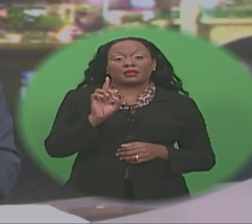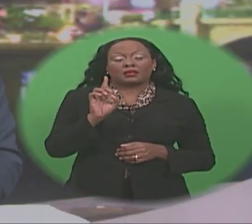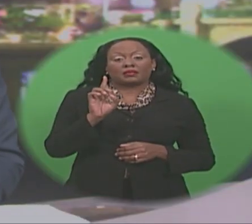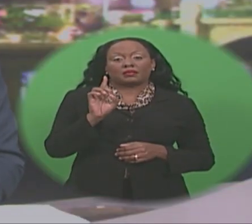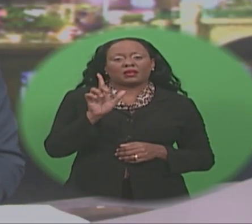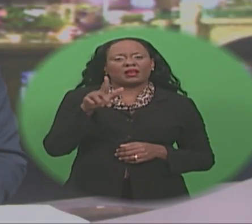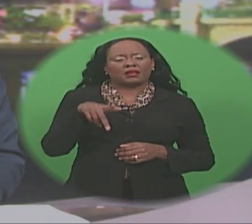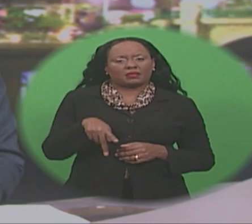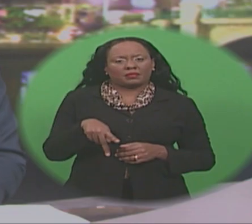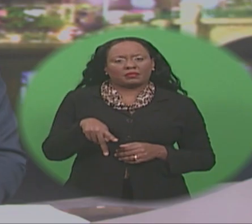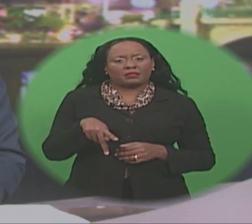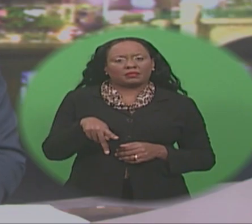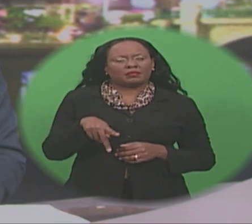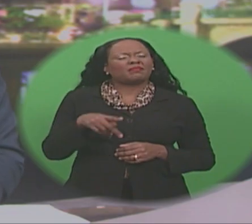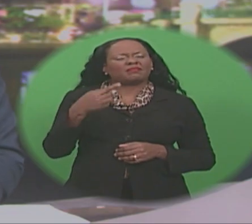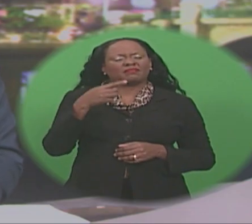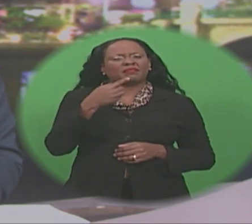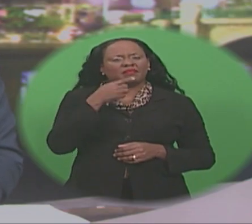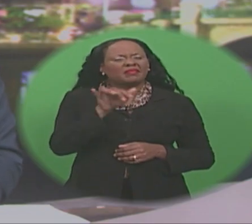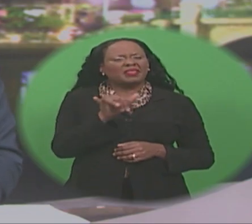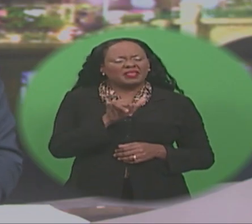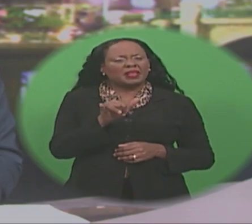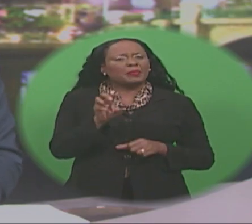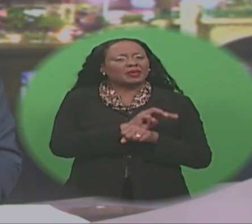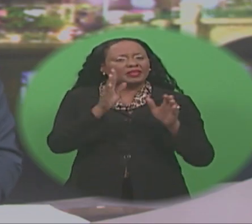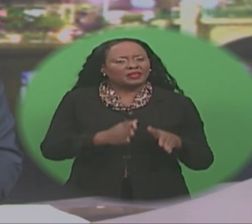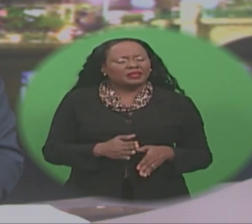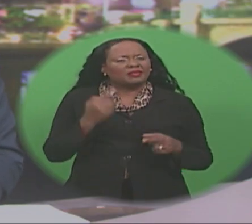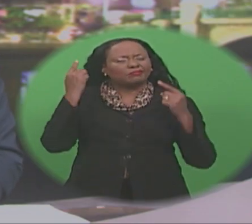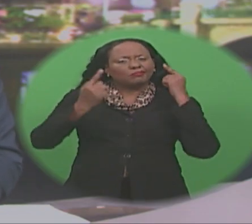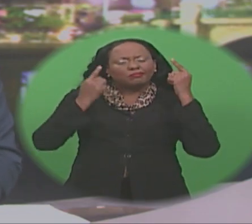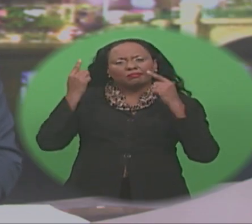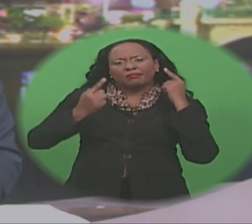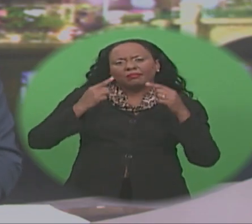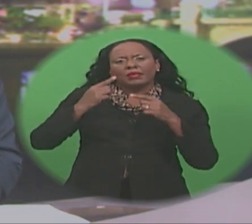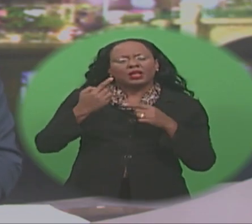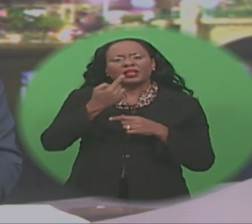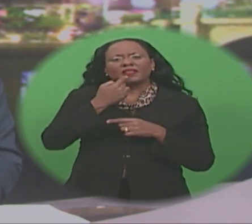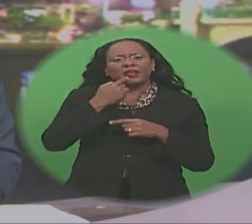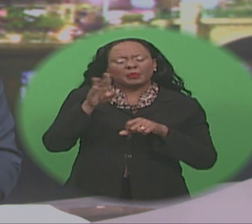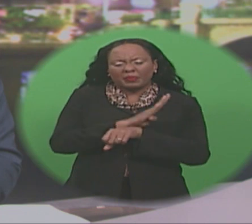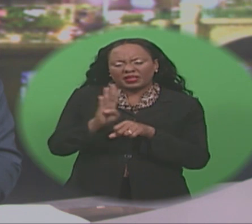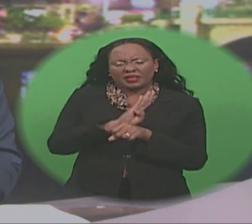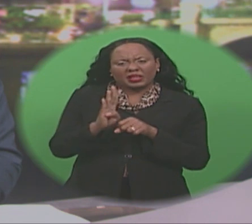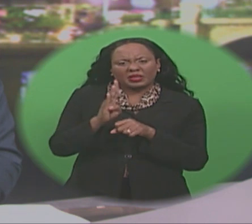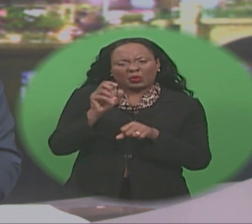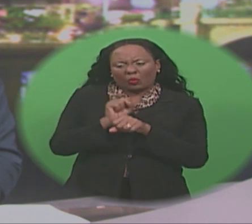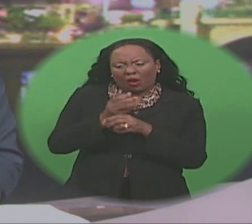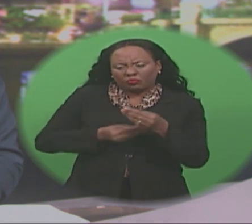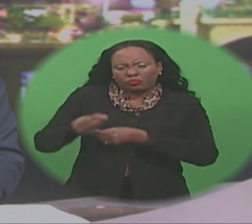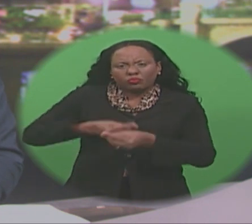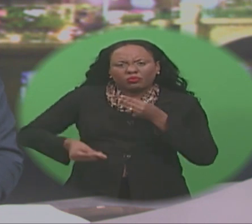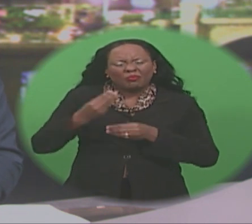candidate for St. James Central constituency is concerned about the length of time it takes for business transactions to be completed in